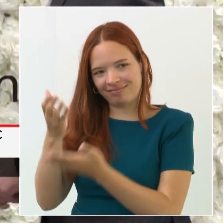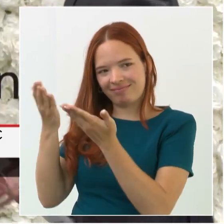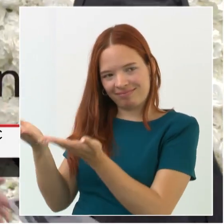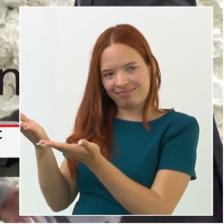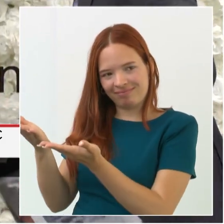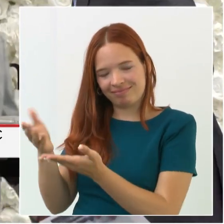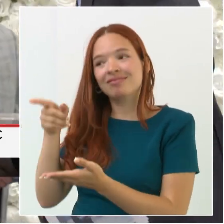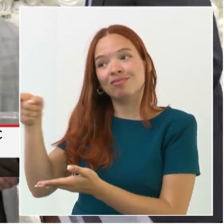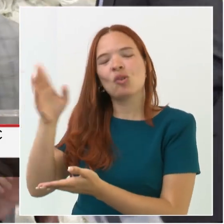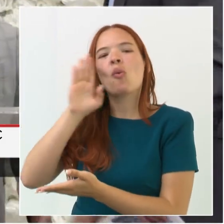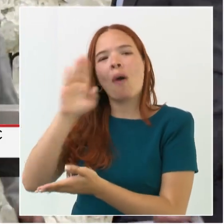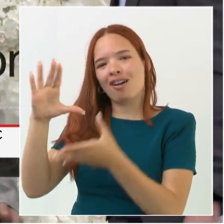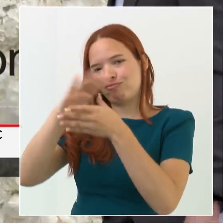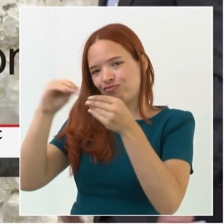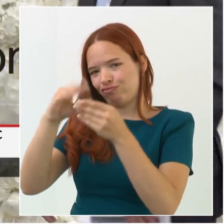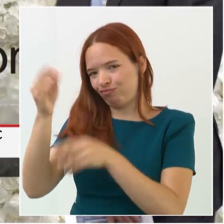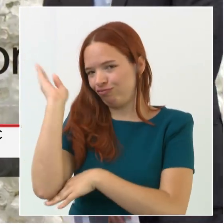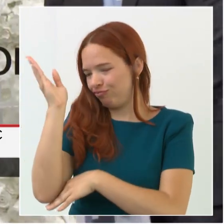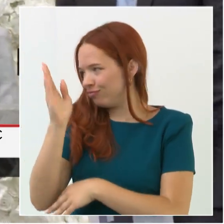Thank you, Jamie. Thank